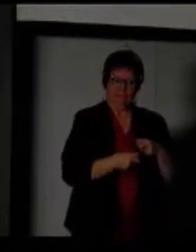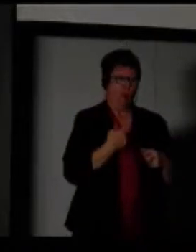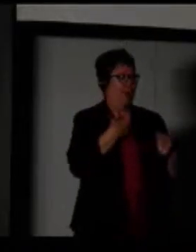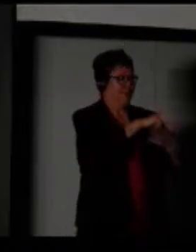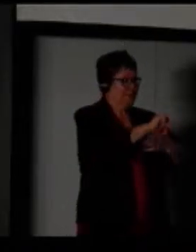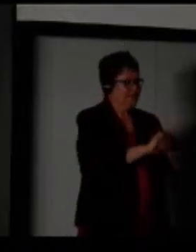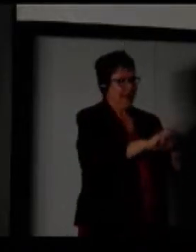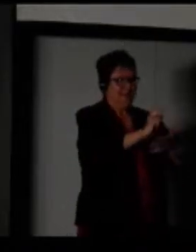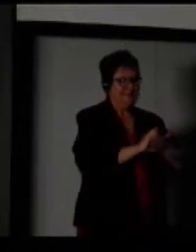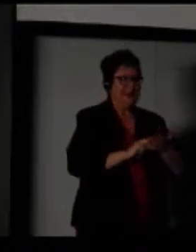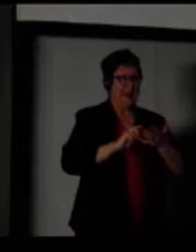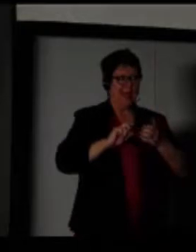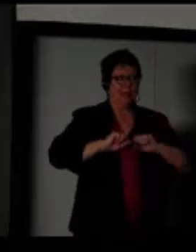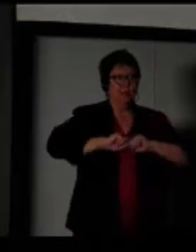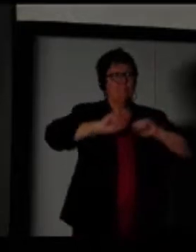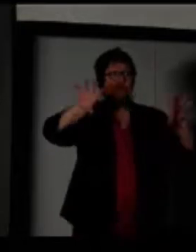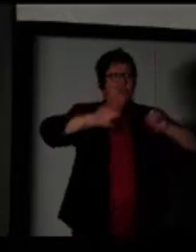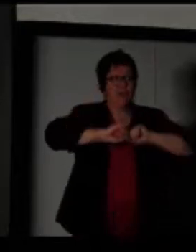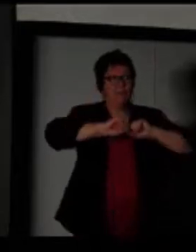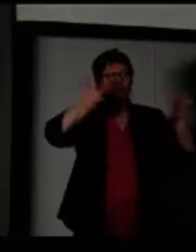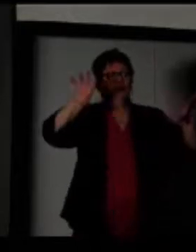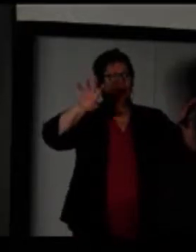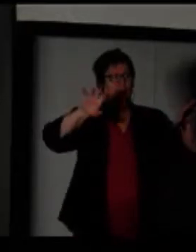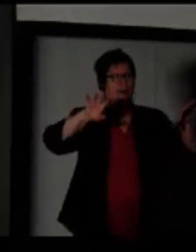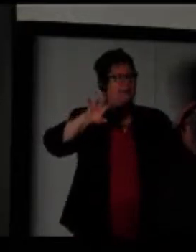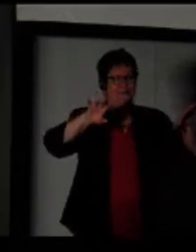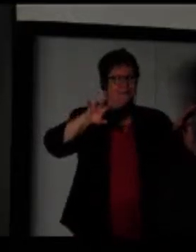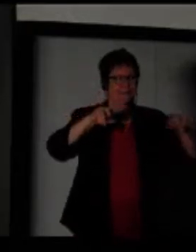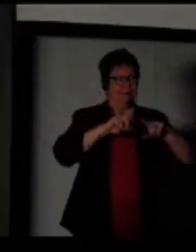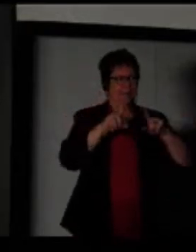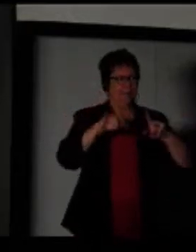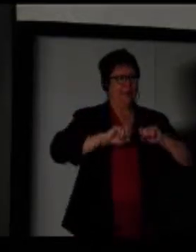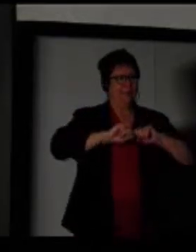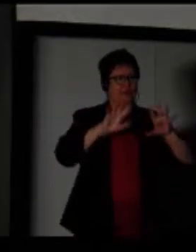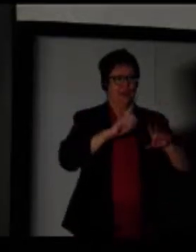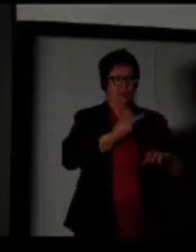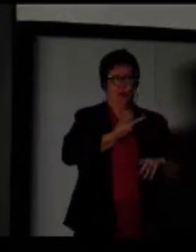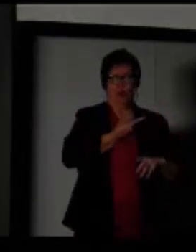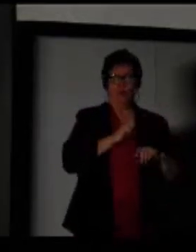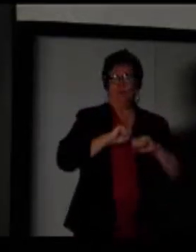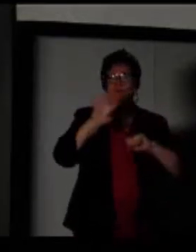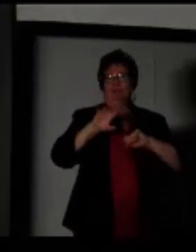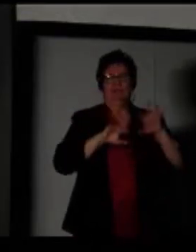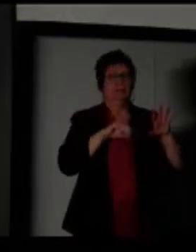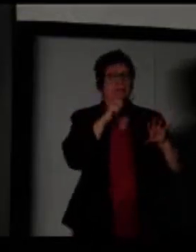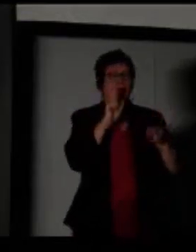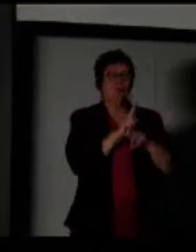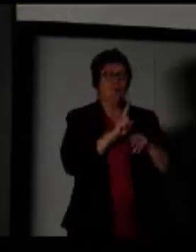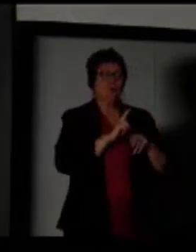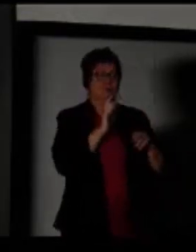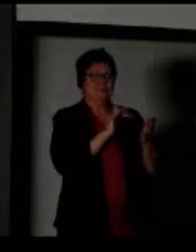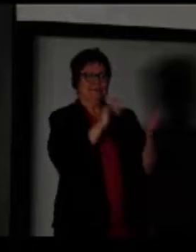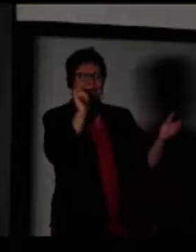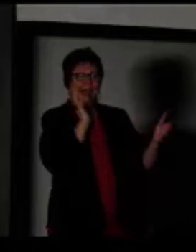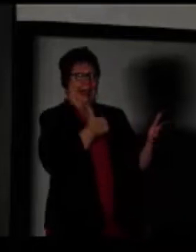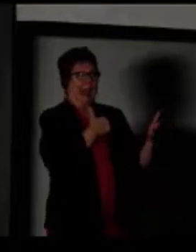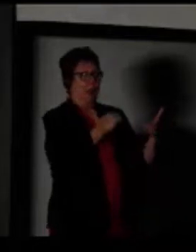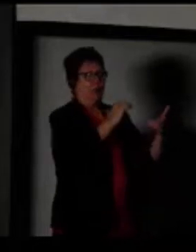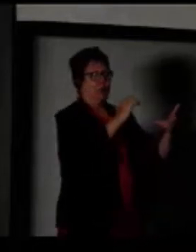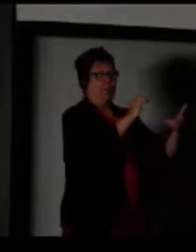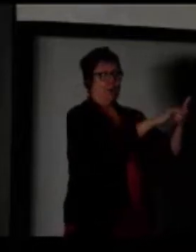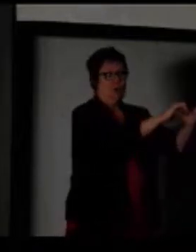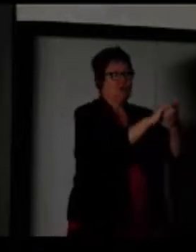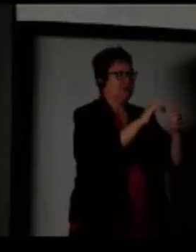we push them out, but a lot of times we push them out by ourselves and we don't utilize those partnerships that have the mass